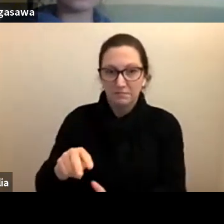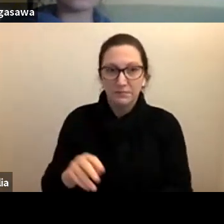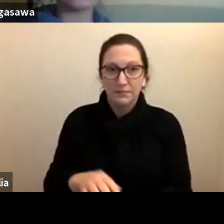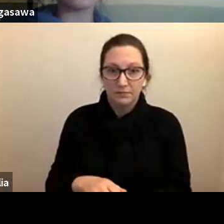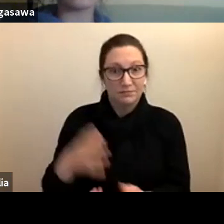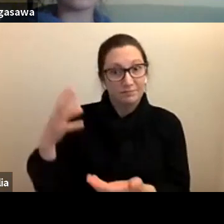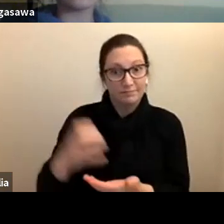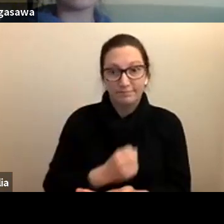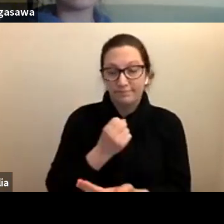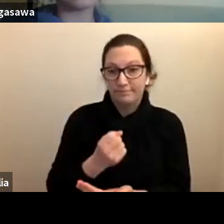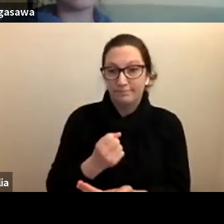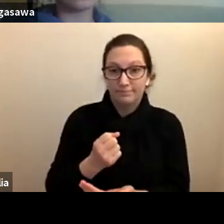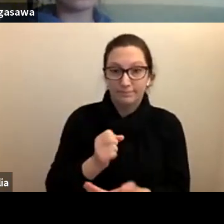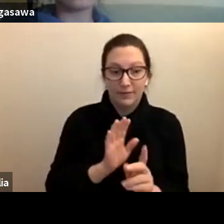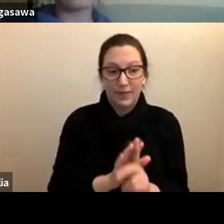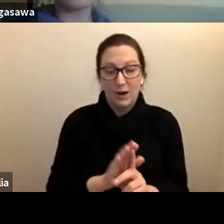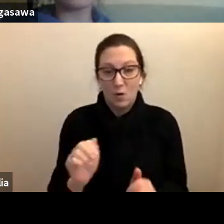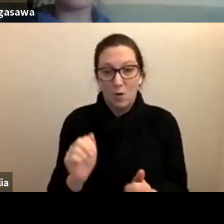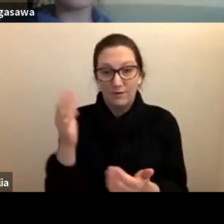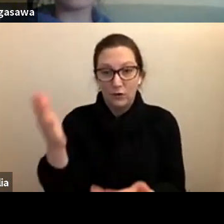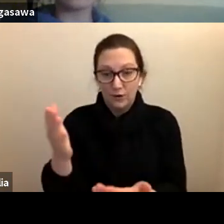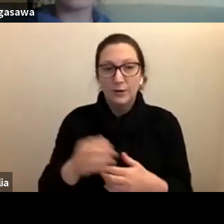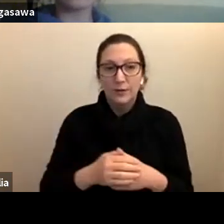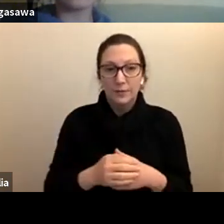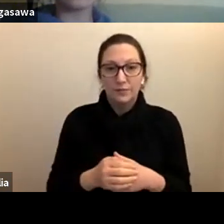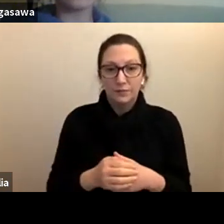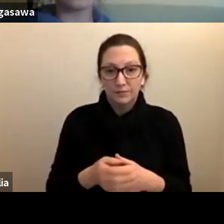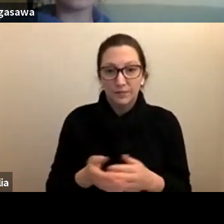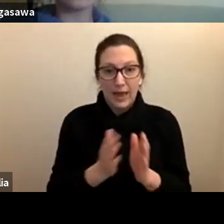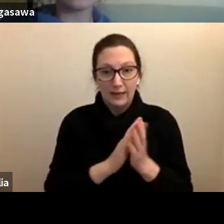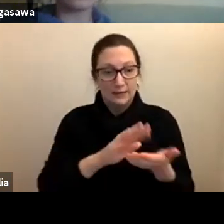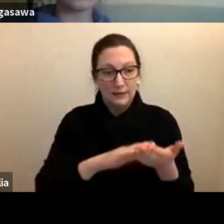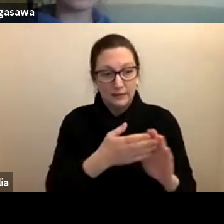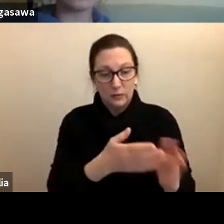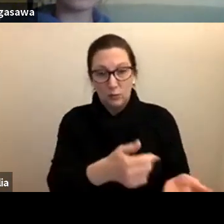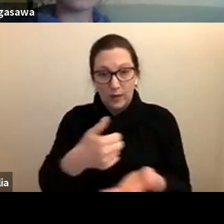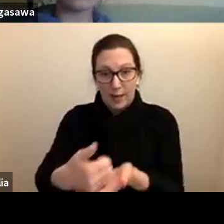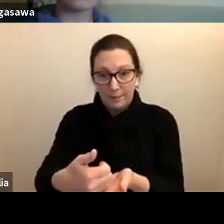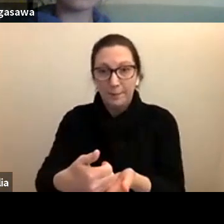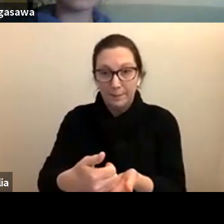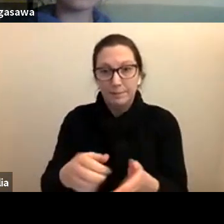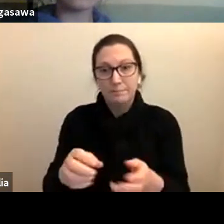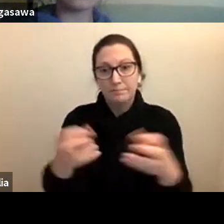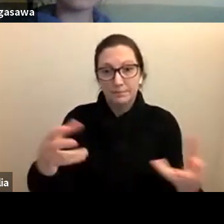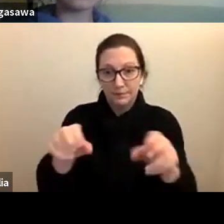take advantage of the offer and have them help out to the extent that they can.